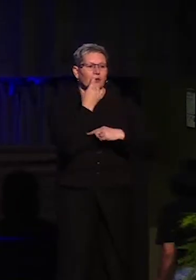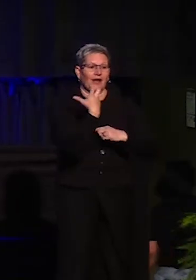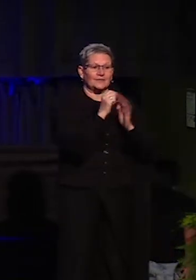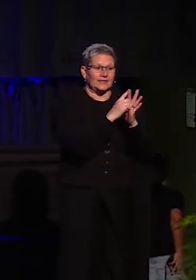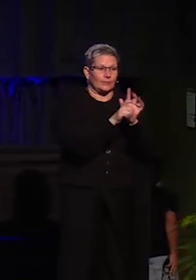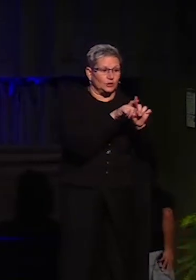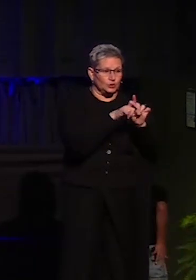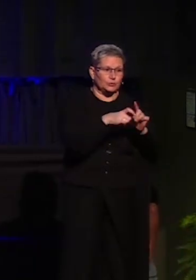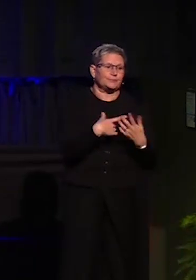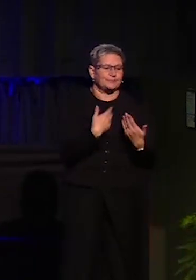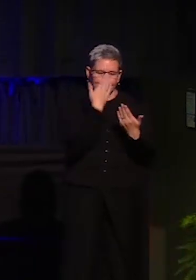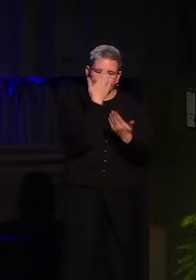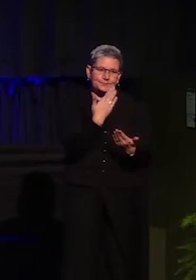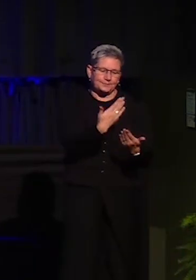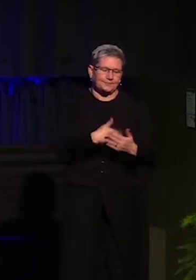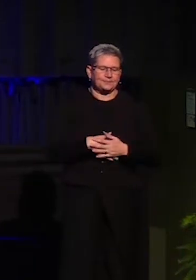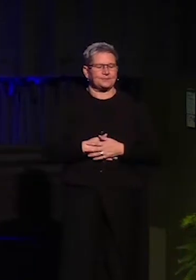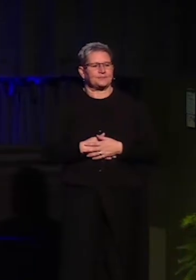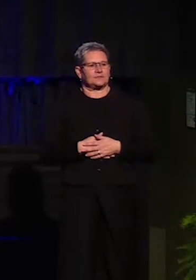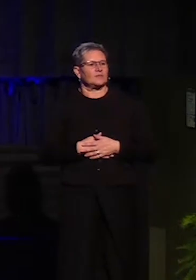I often talk about